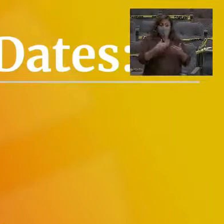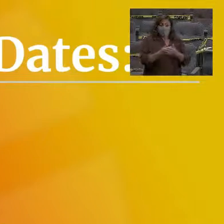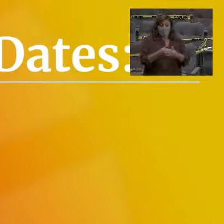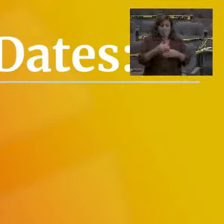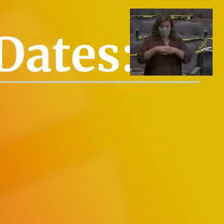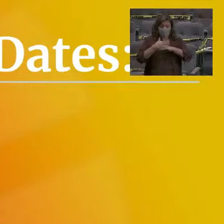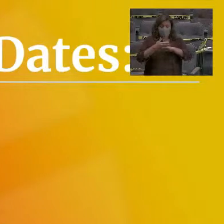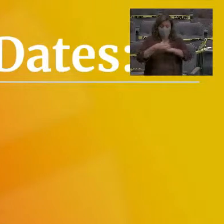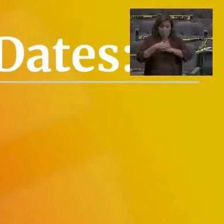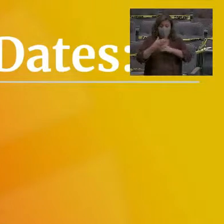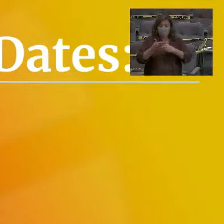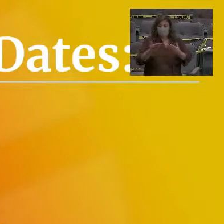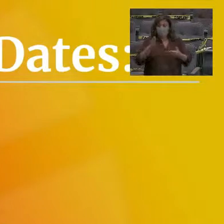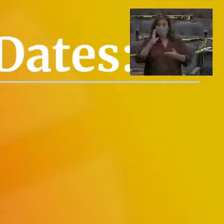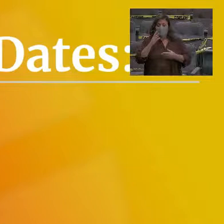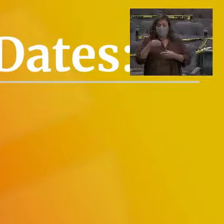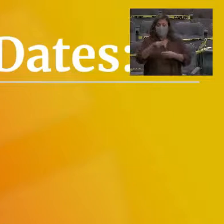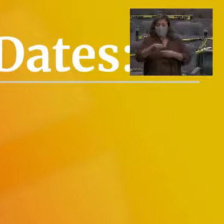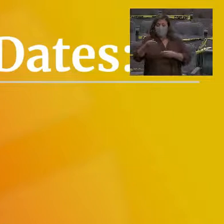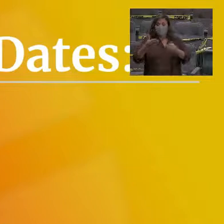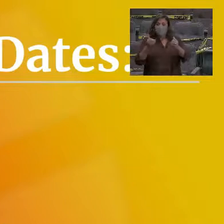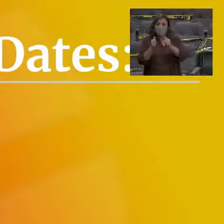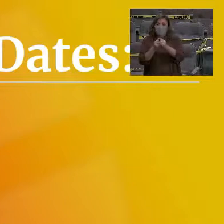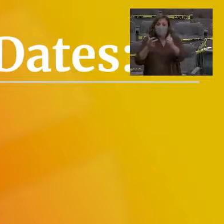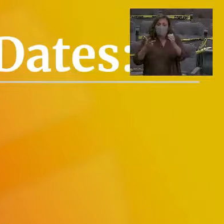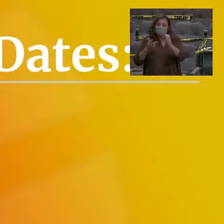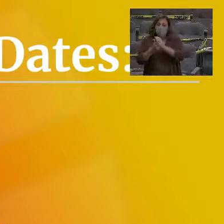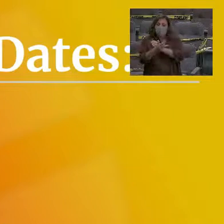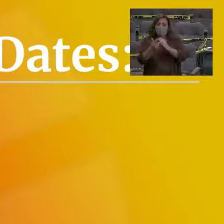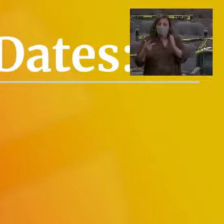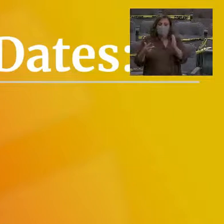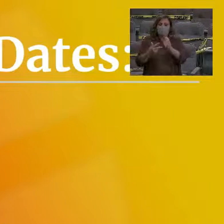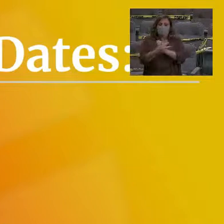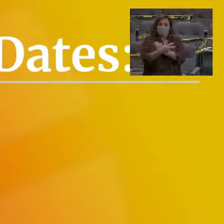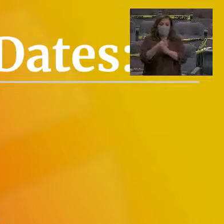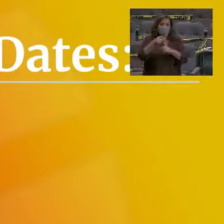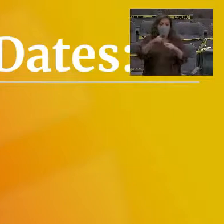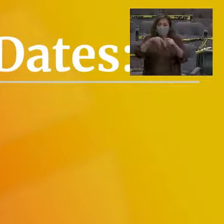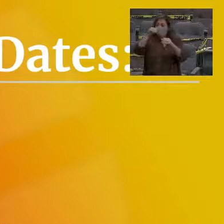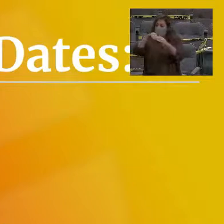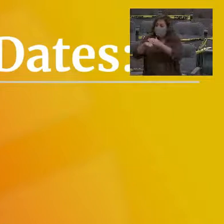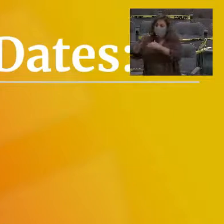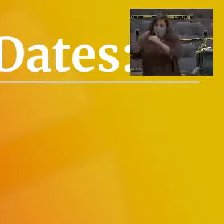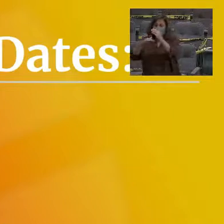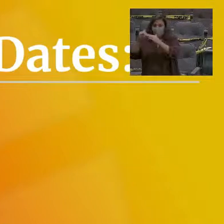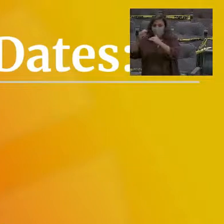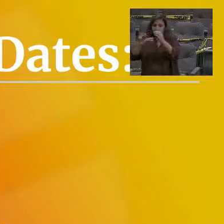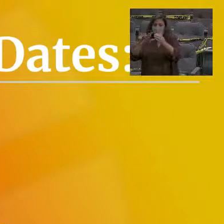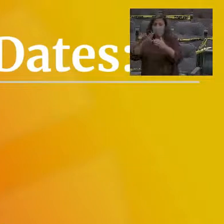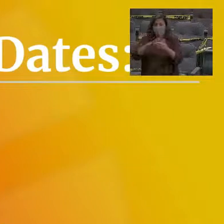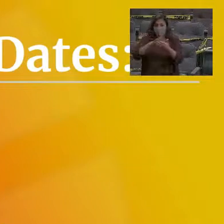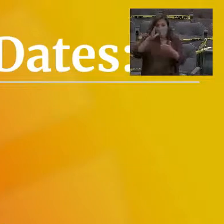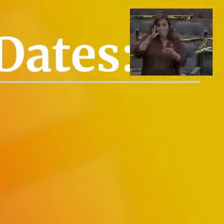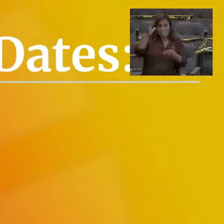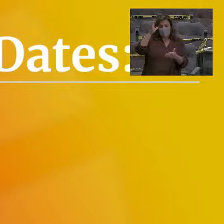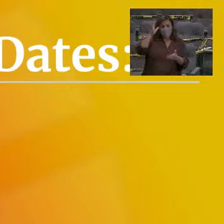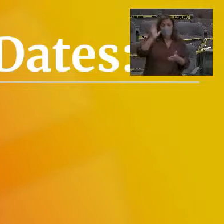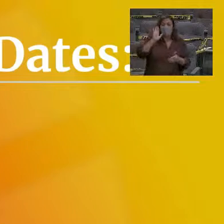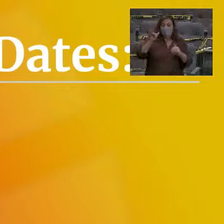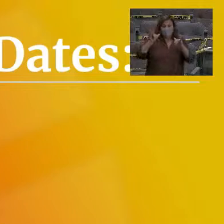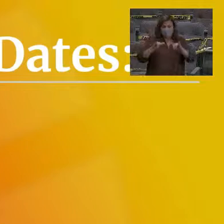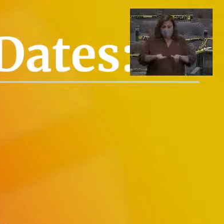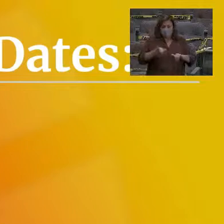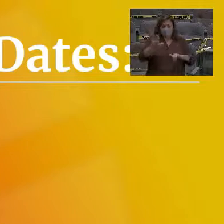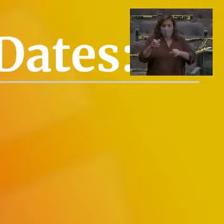distributed in a drive-through fashion. You will not be able to enter the buildings. Parents will remain in their